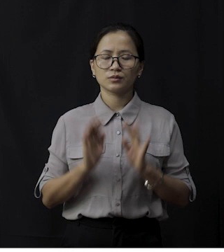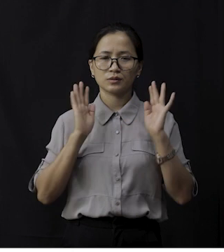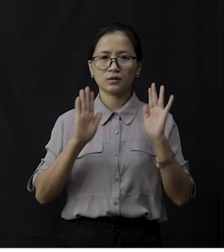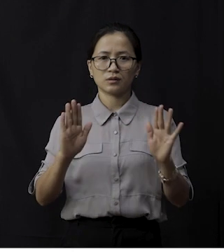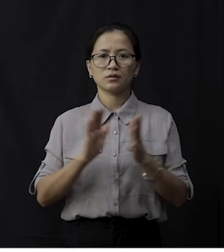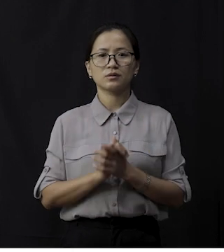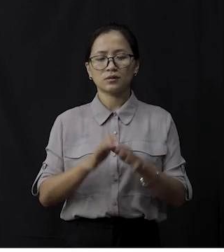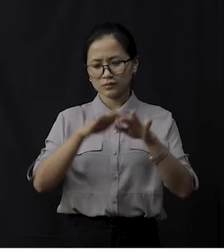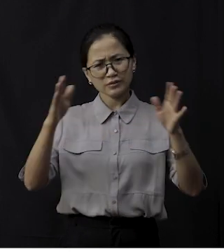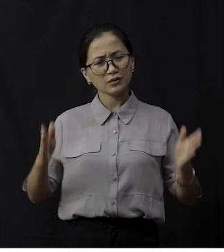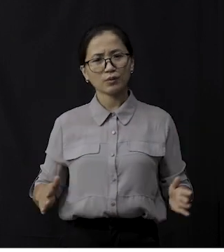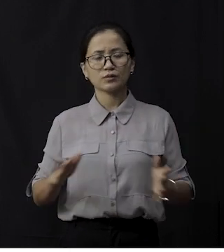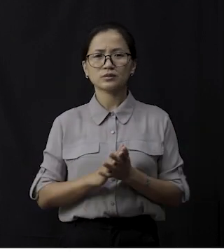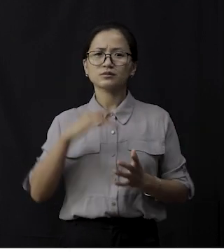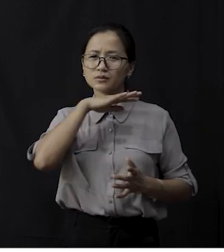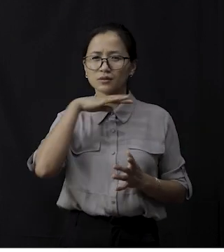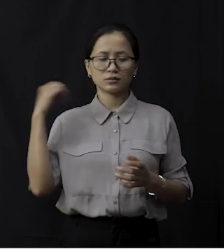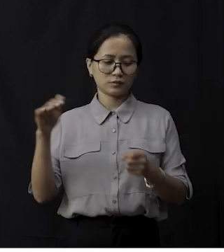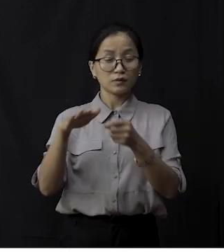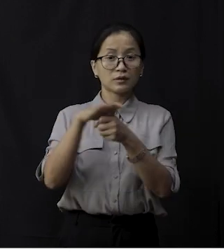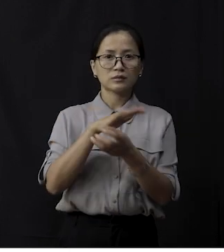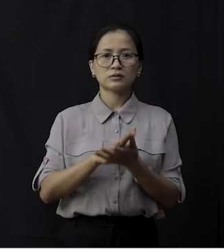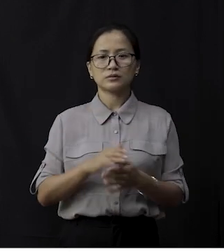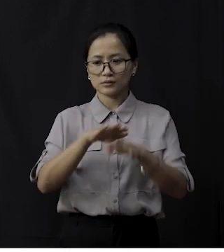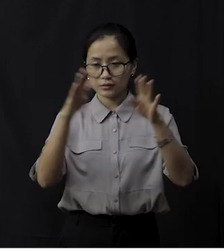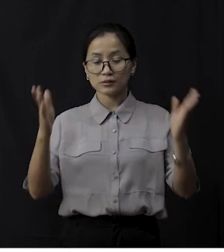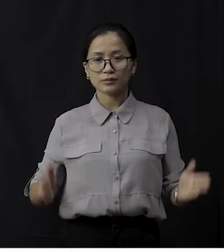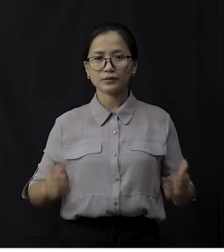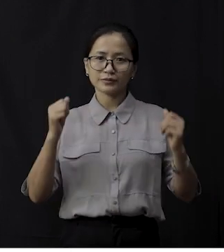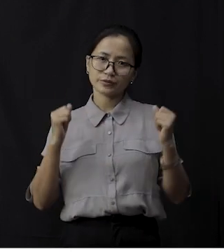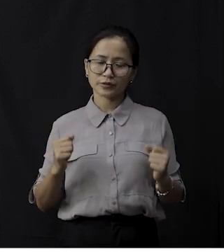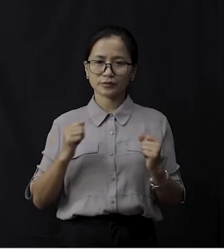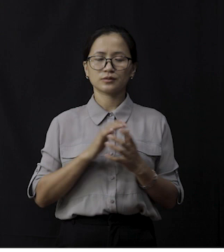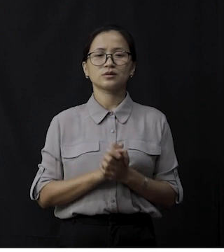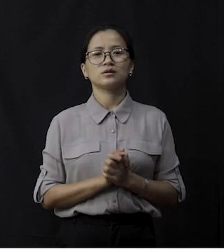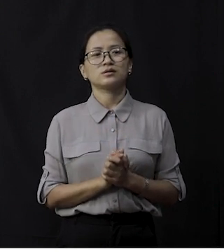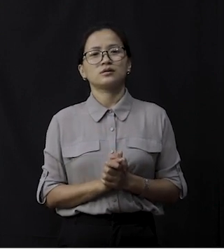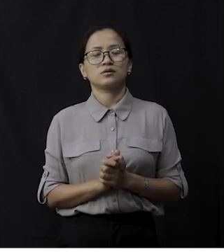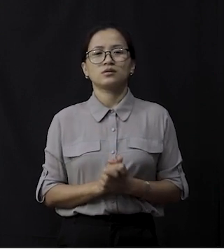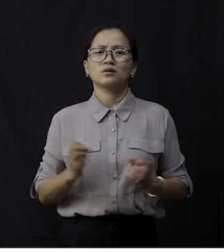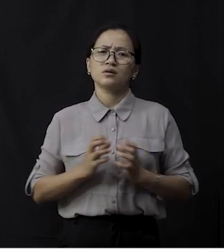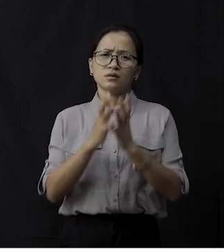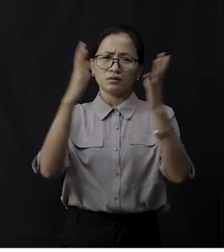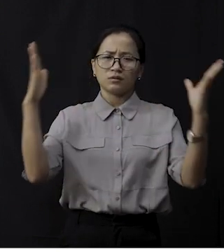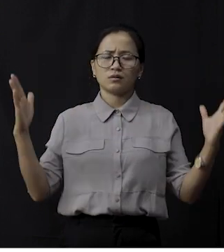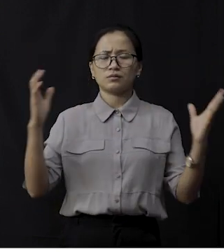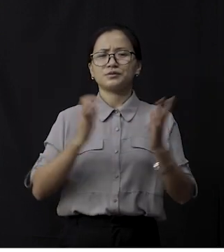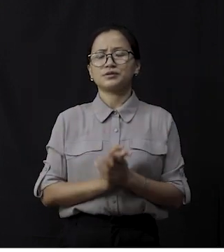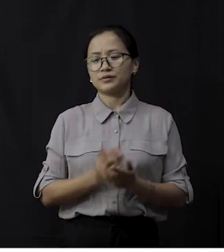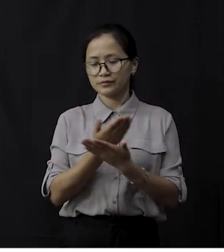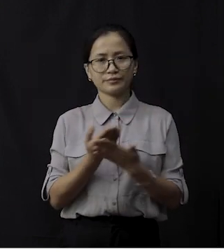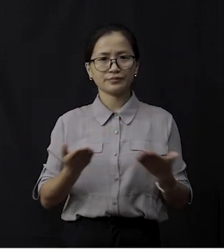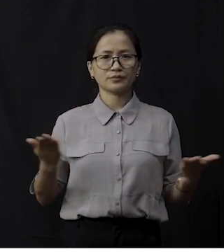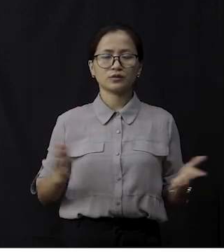have this, yeah, another colorful, a table and chairs, and so many other products. You